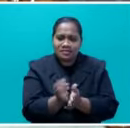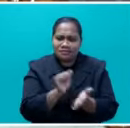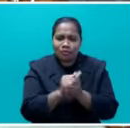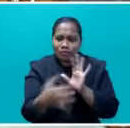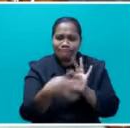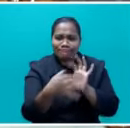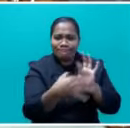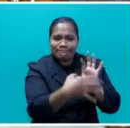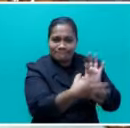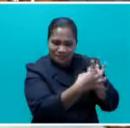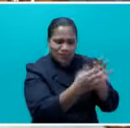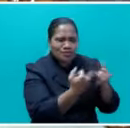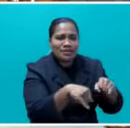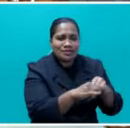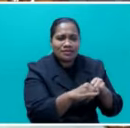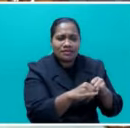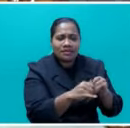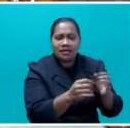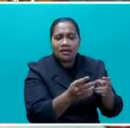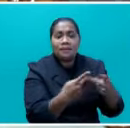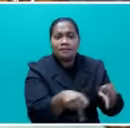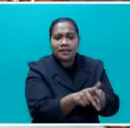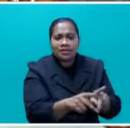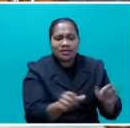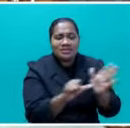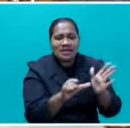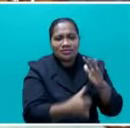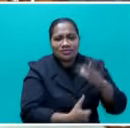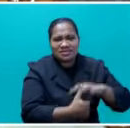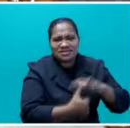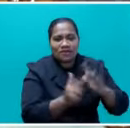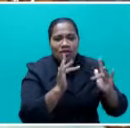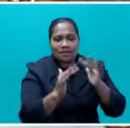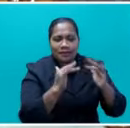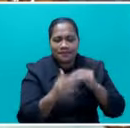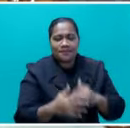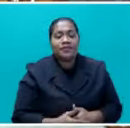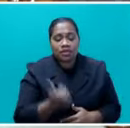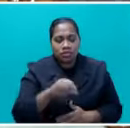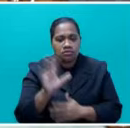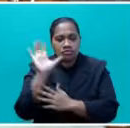digital television platform is available to every island in Fiji. Wireless now has